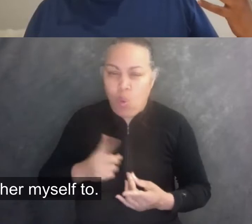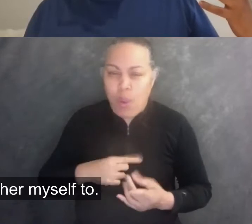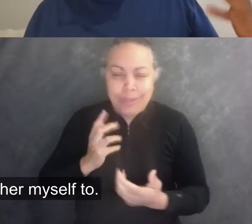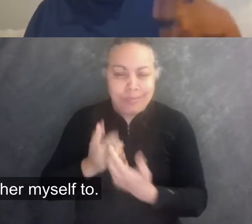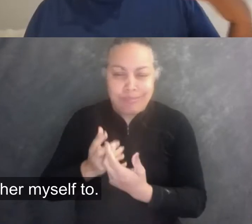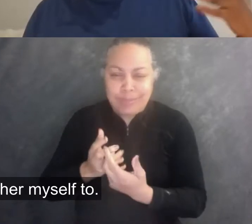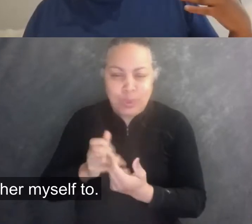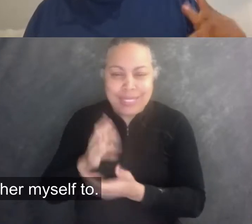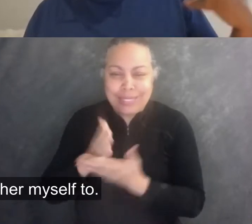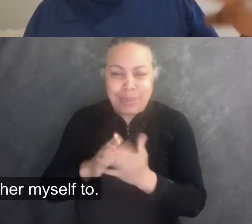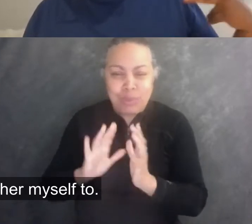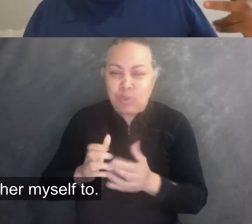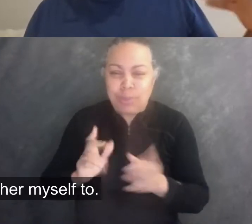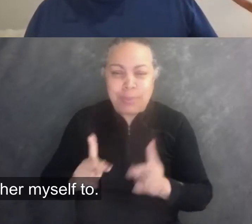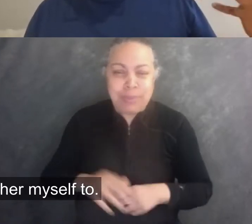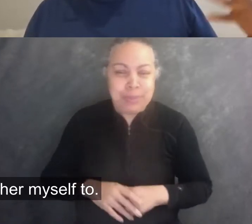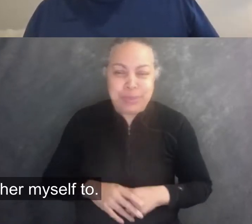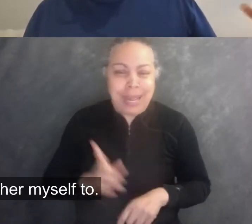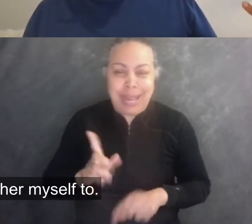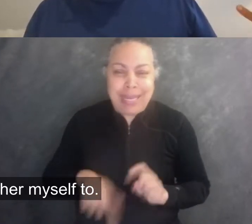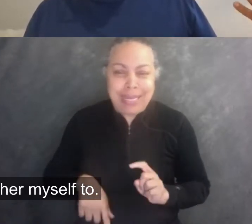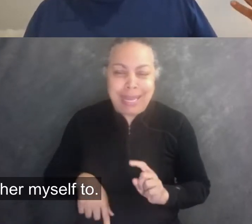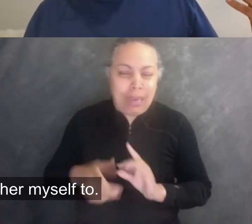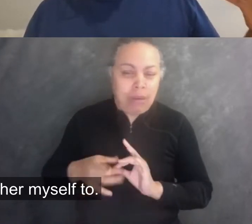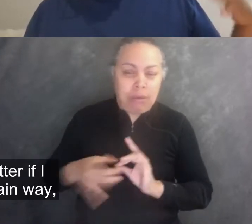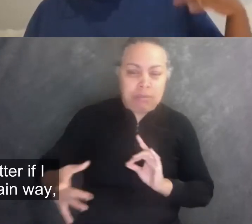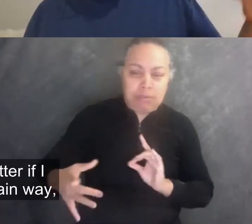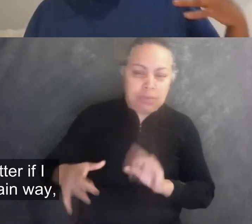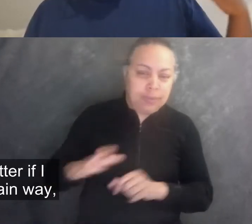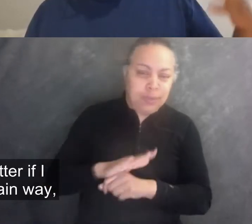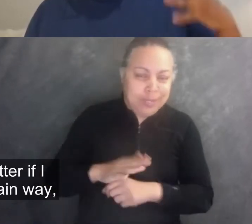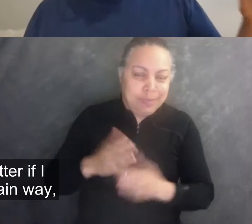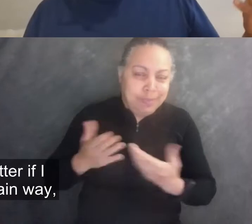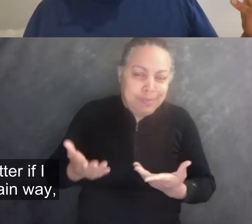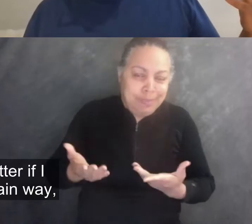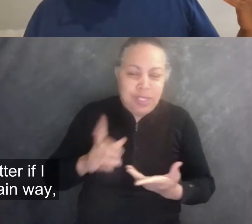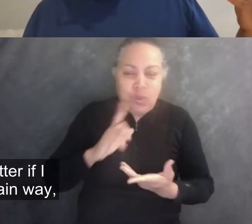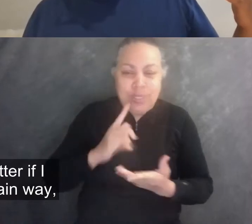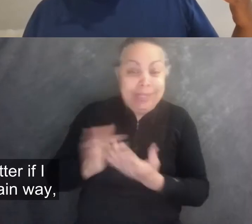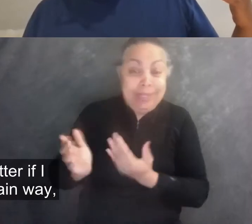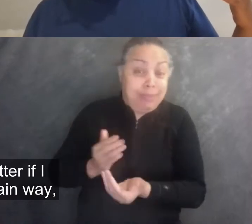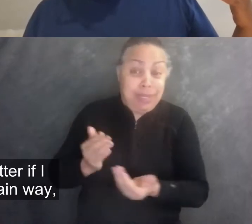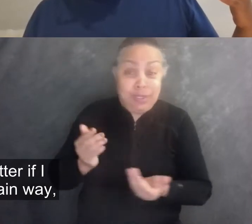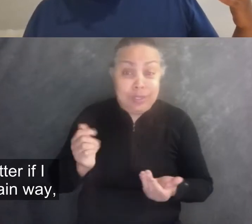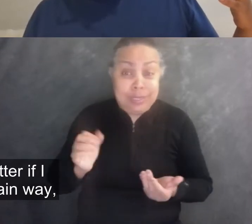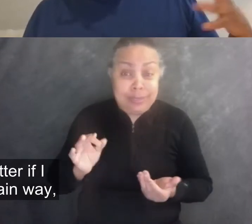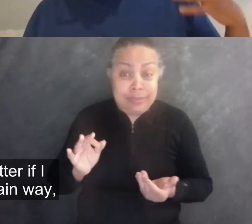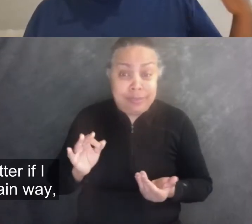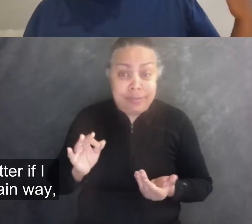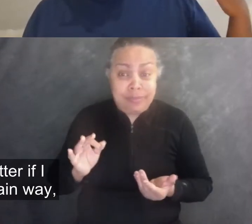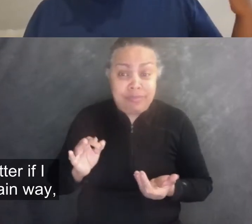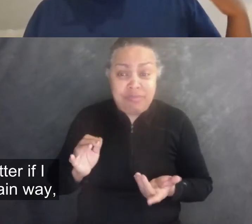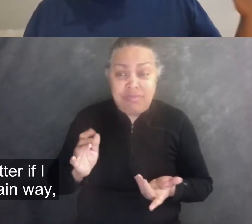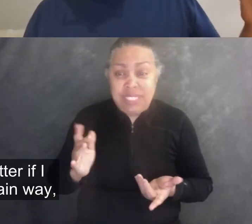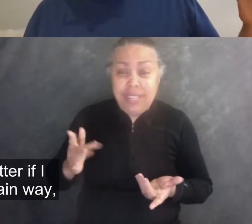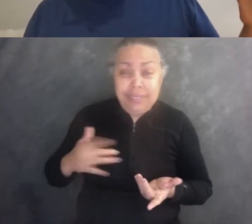people that I cannot untether myself to. So it doesn't matter if I